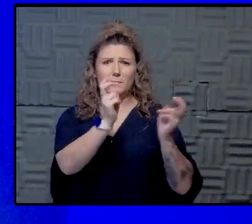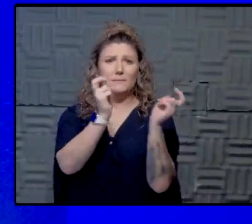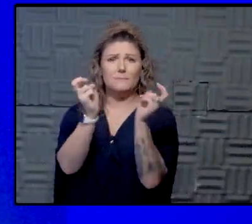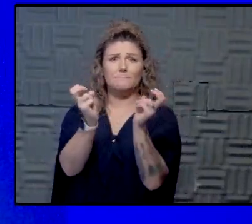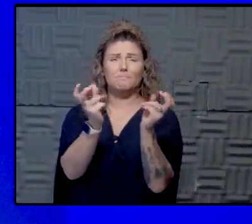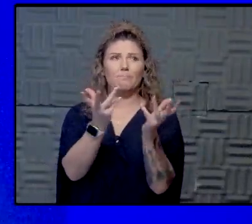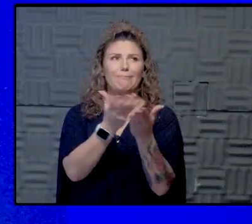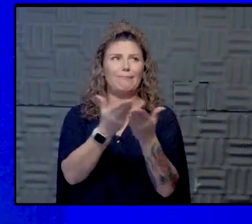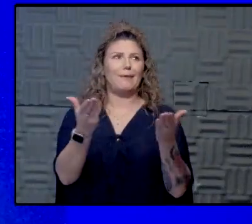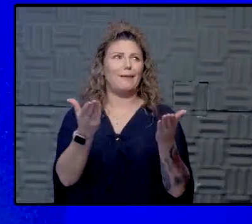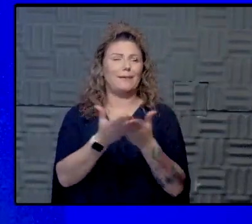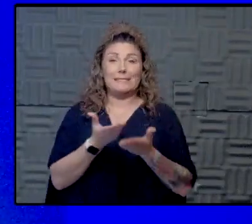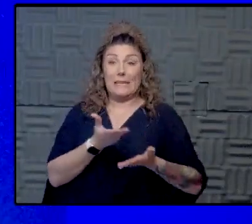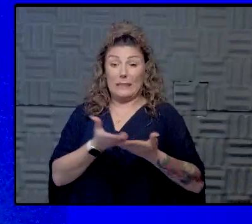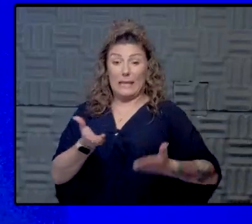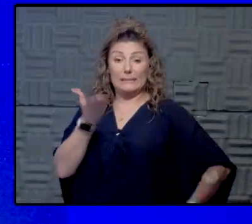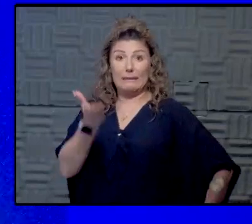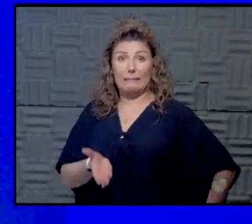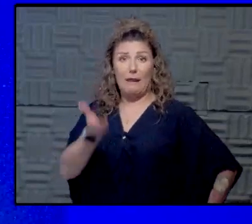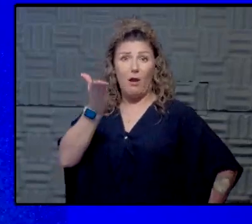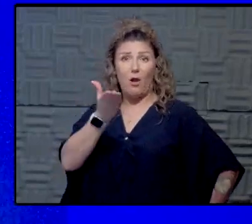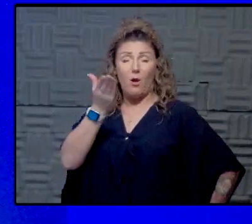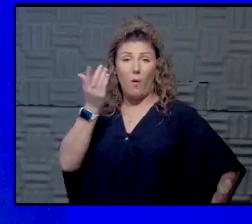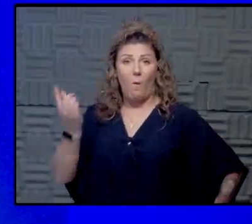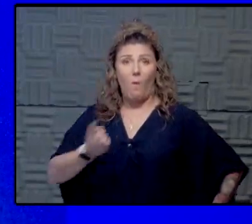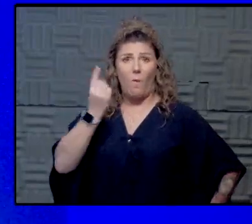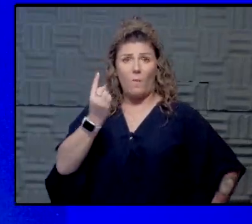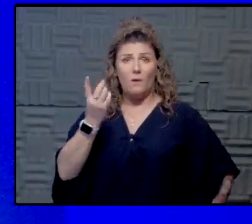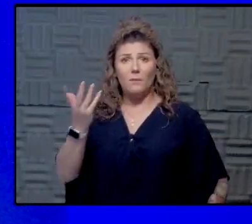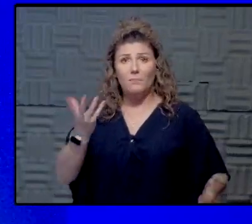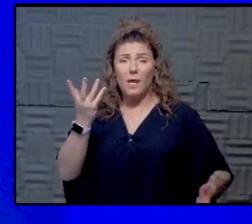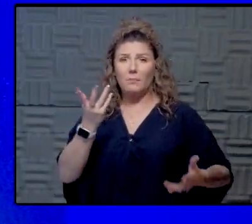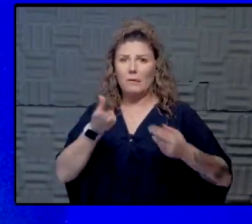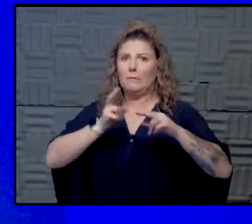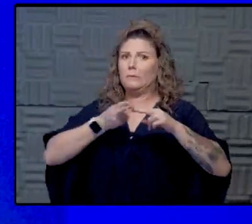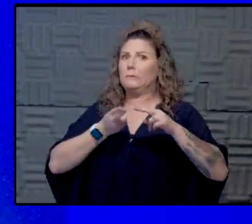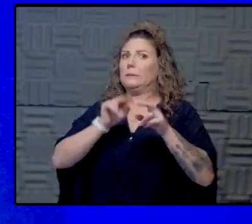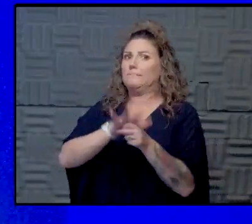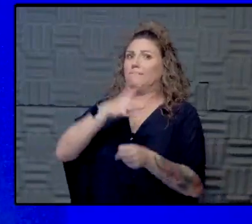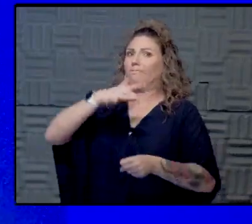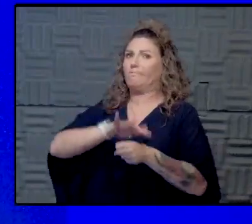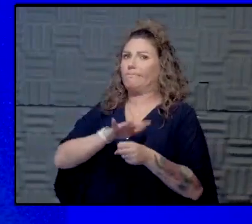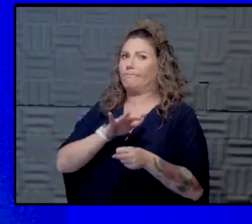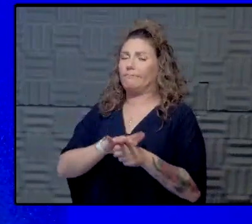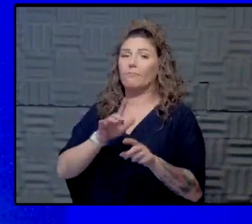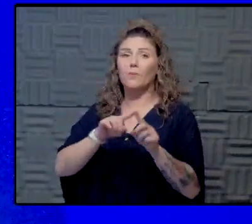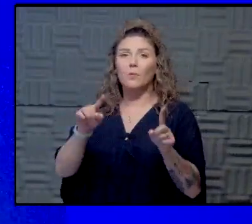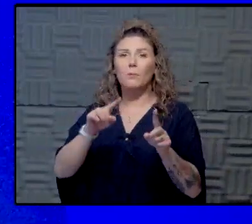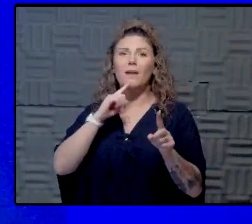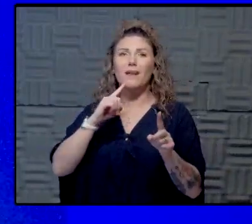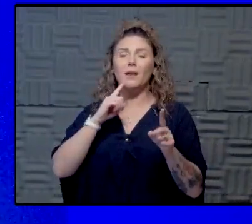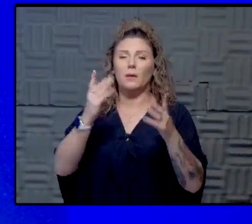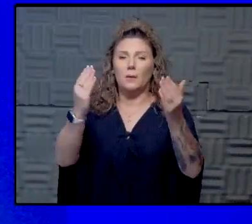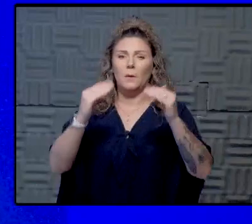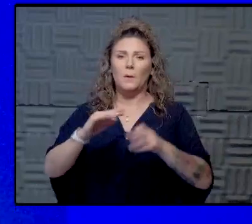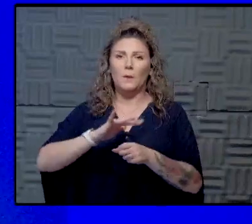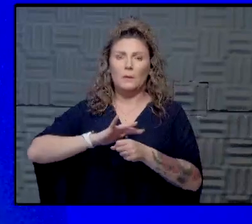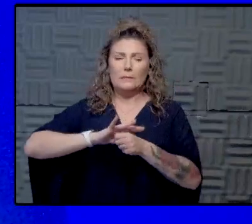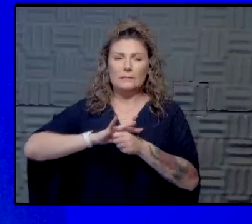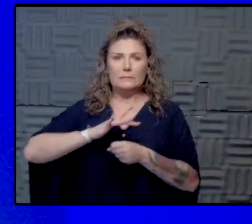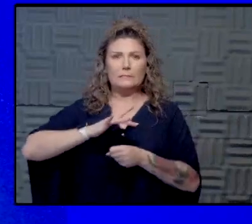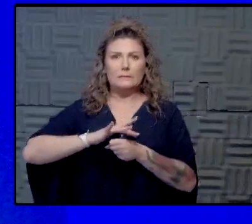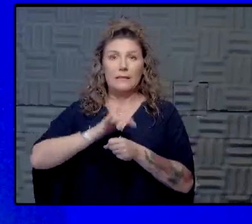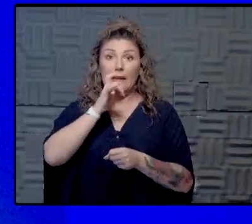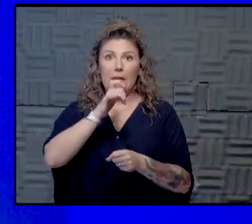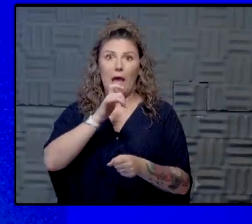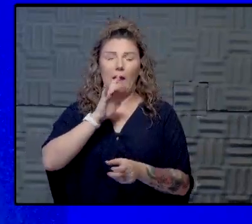a thing that's there always, and it might kind of bubble up at times, but keep it at here versus kind of hitting really